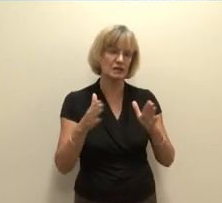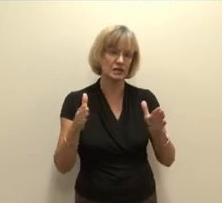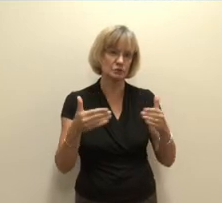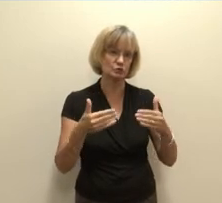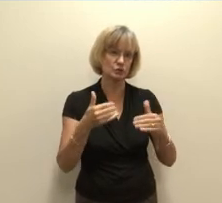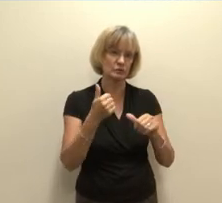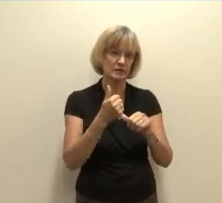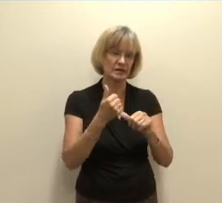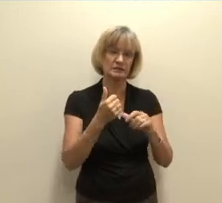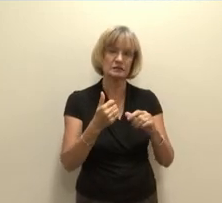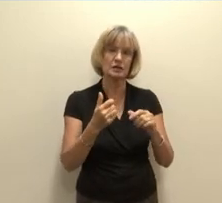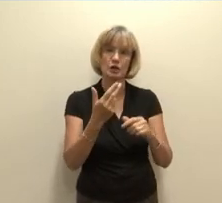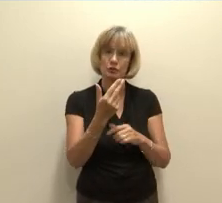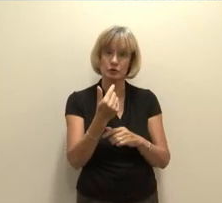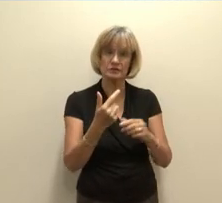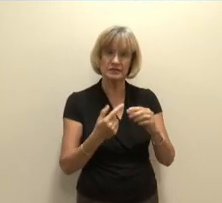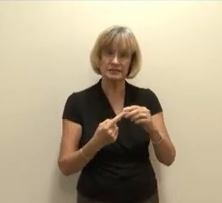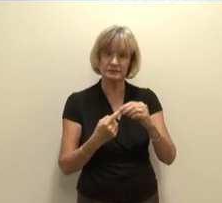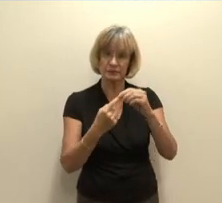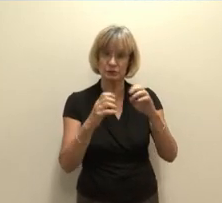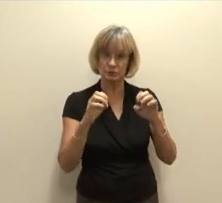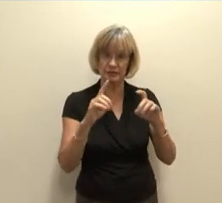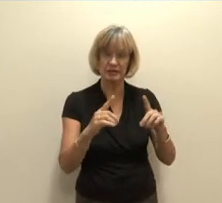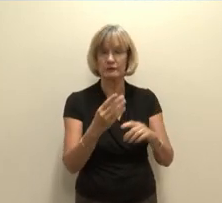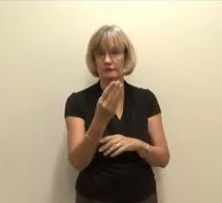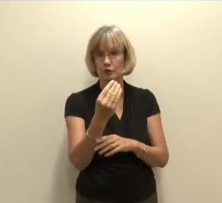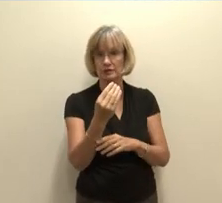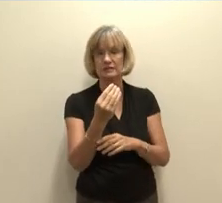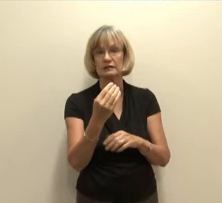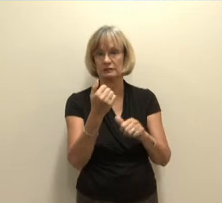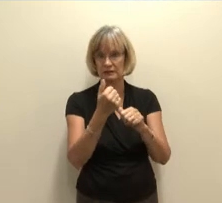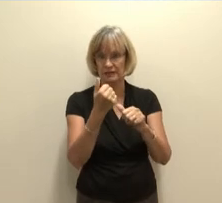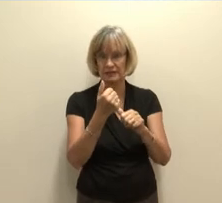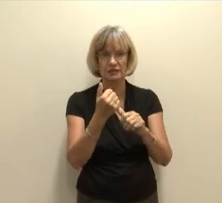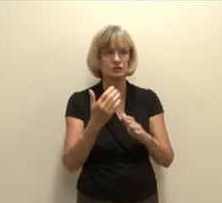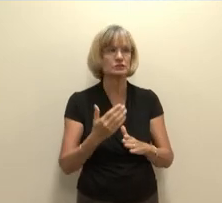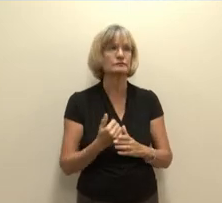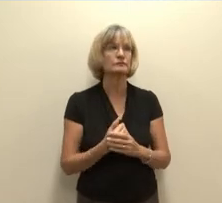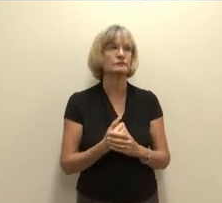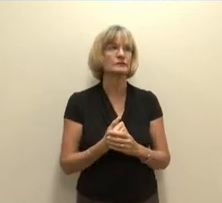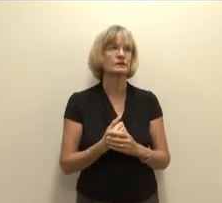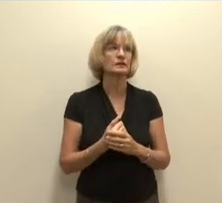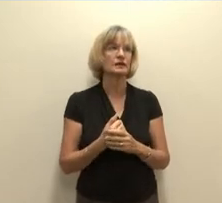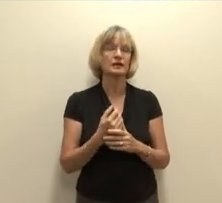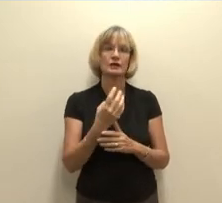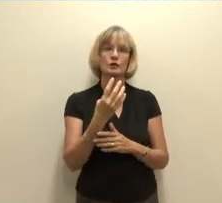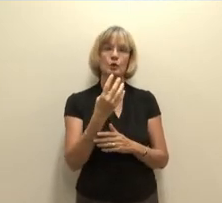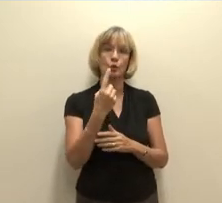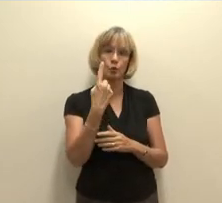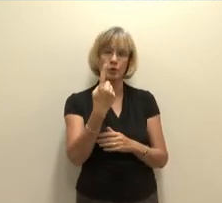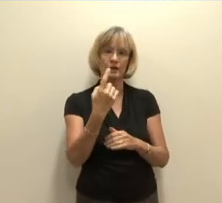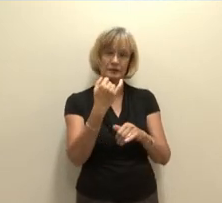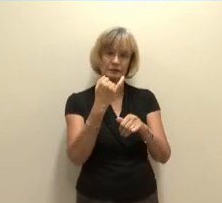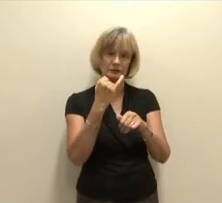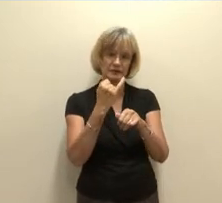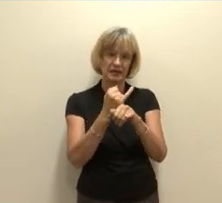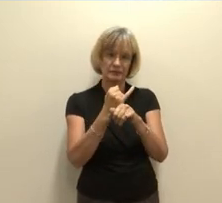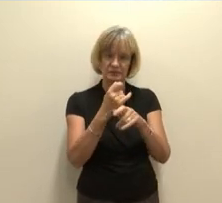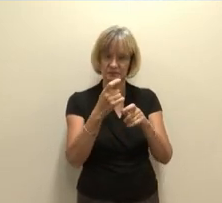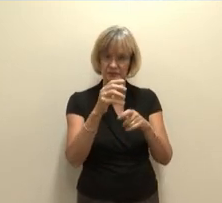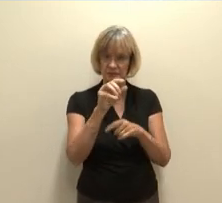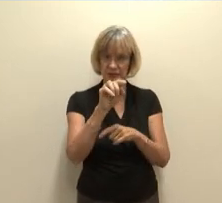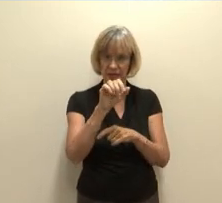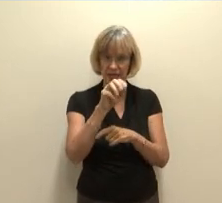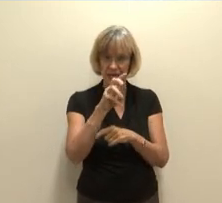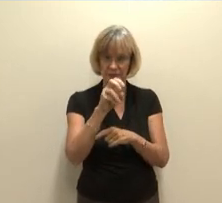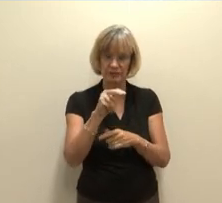13 special ed teachers and 14 special ed aides, 5 dyslexia specialists, 1 campus administrator to assist in